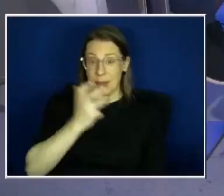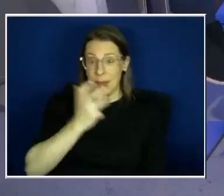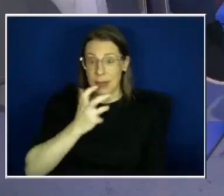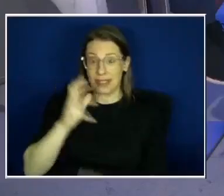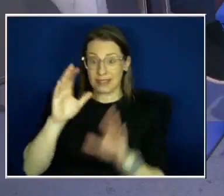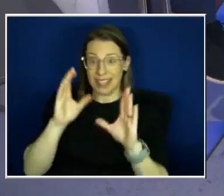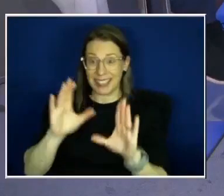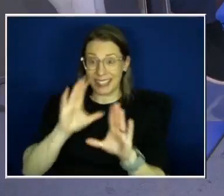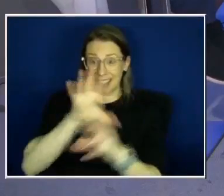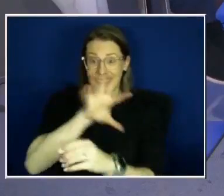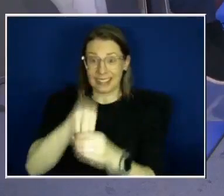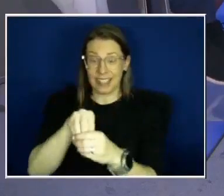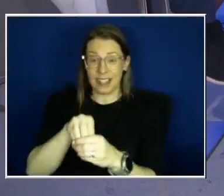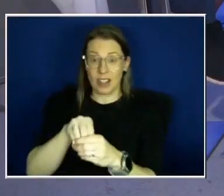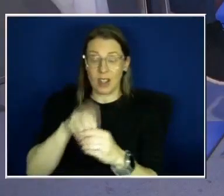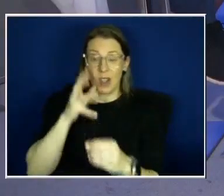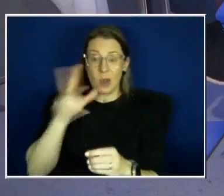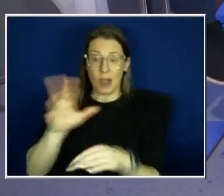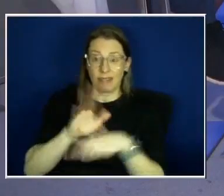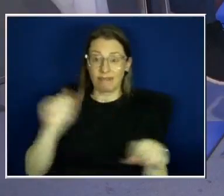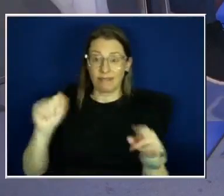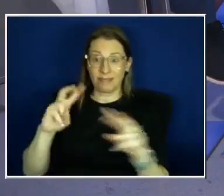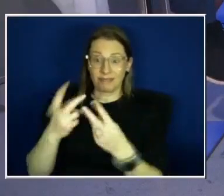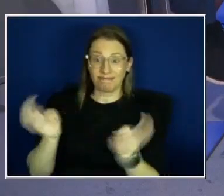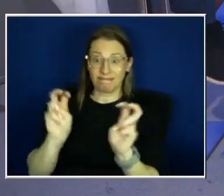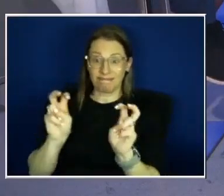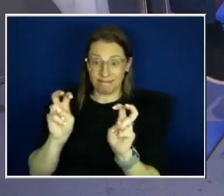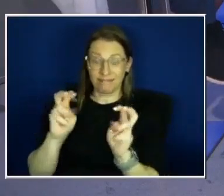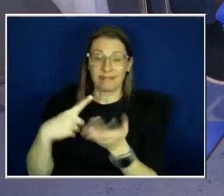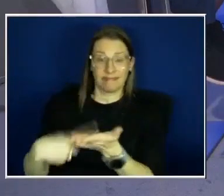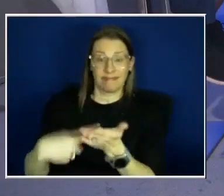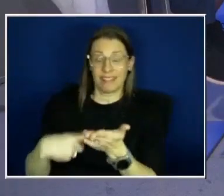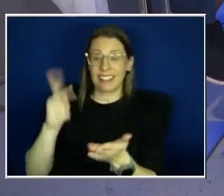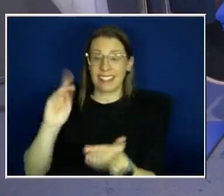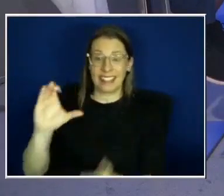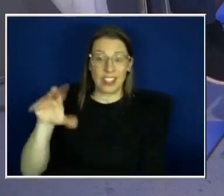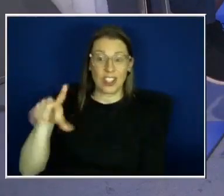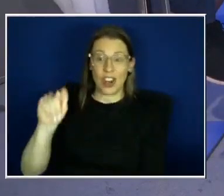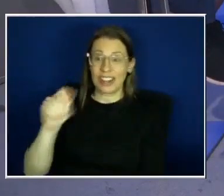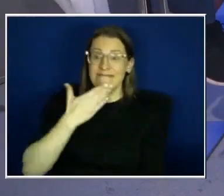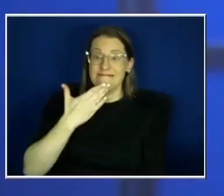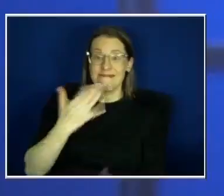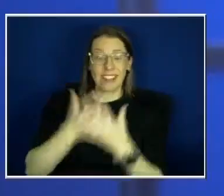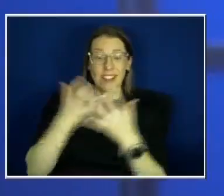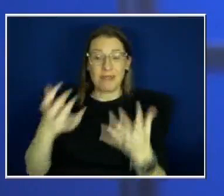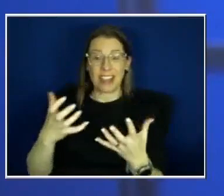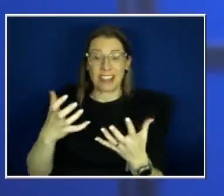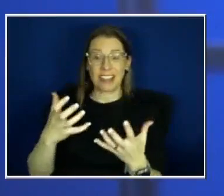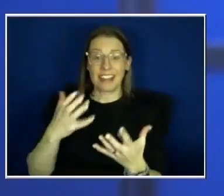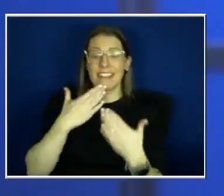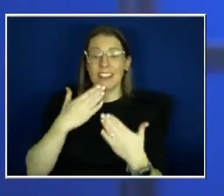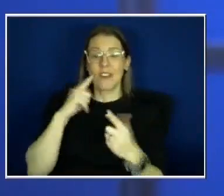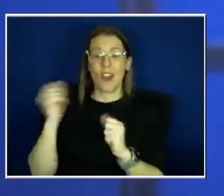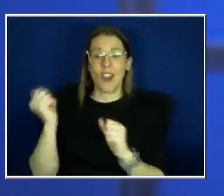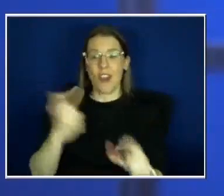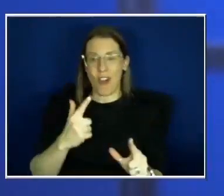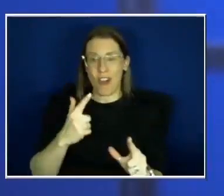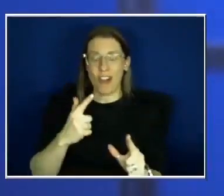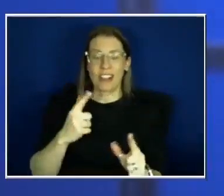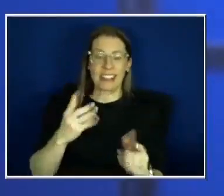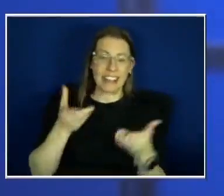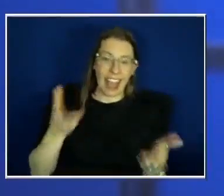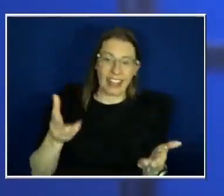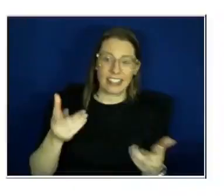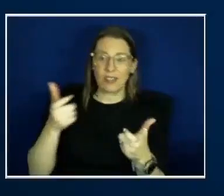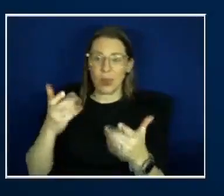this group many times over the years to talk more about Casey Curran. So thanks so much. All right. Thanks to all of our guests. Thanks to our viewers for being with us today. We'll see you back